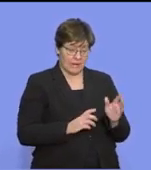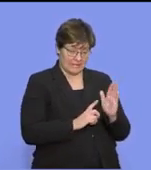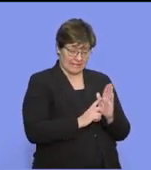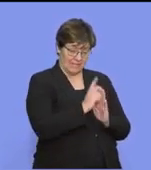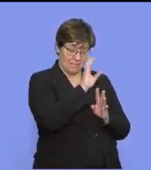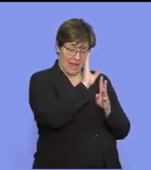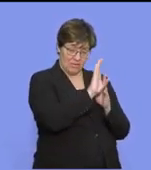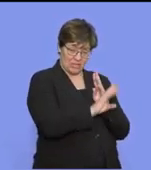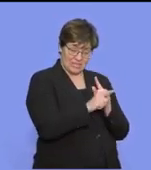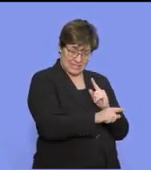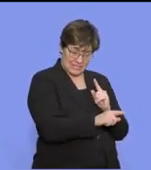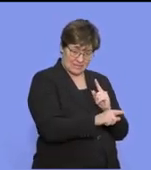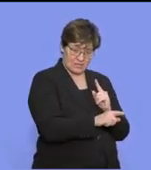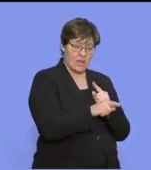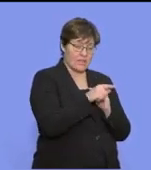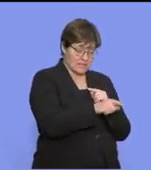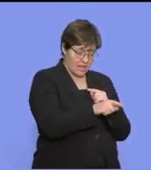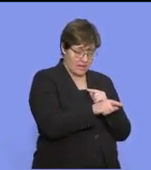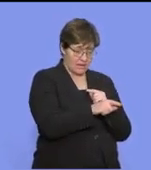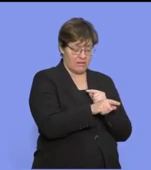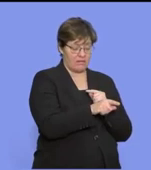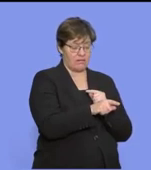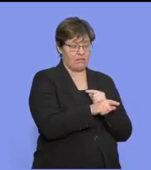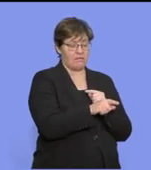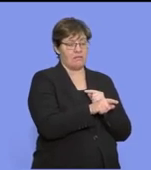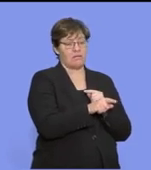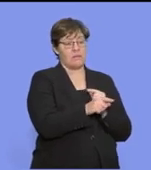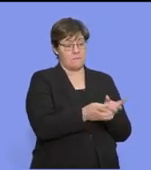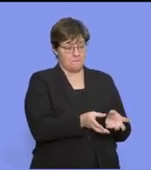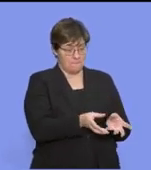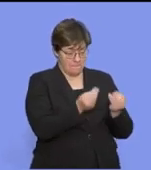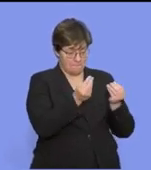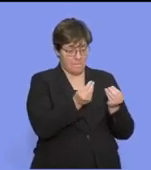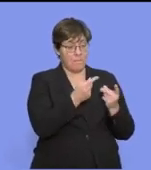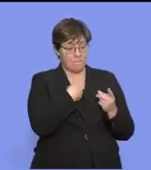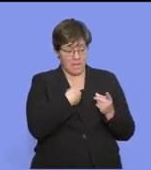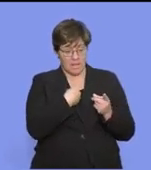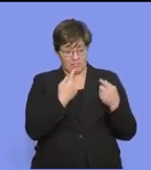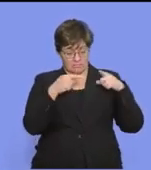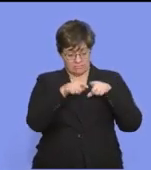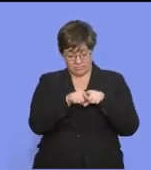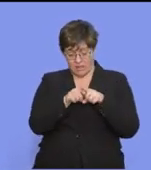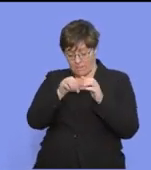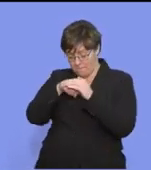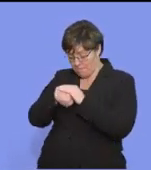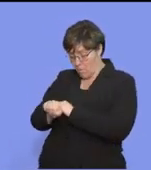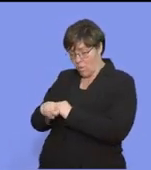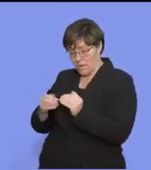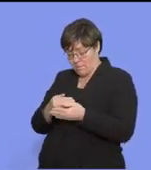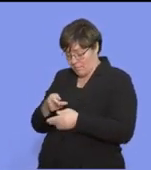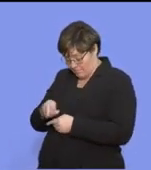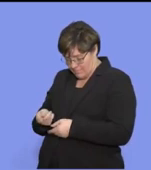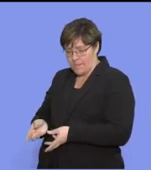And this characteristic that was inherited during their lifetime would then be passed on to their